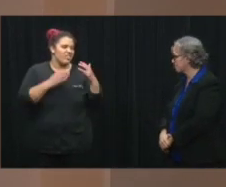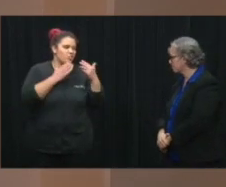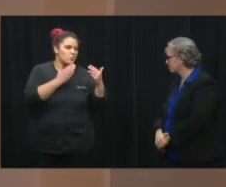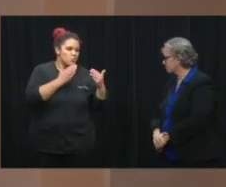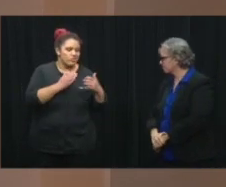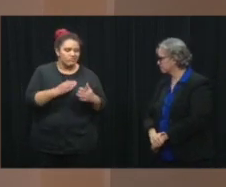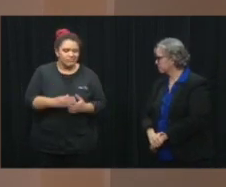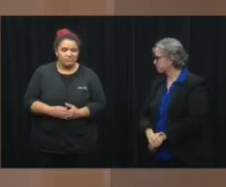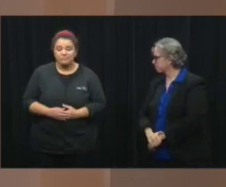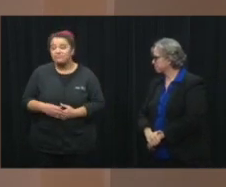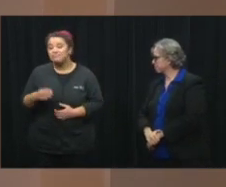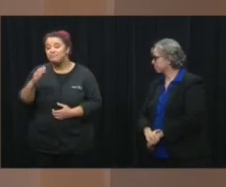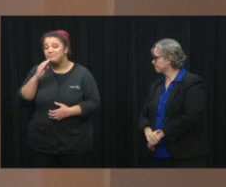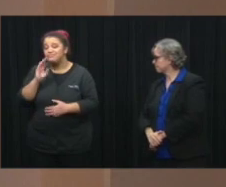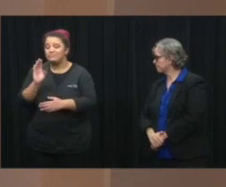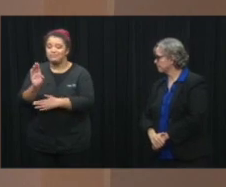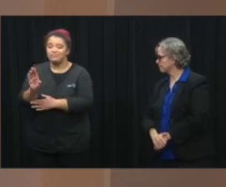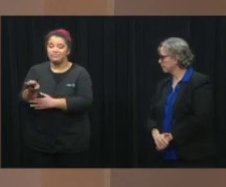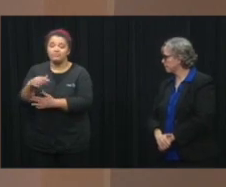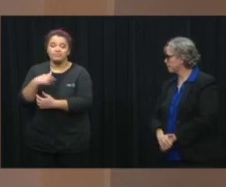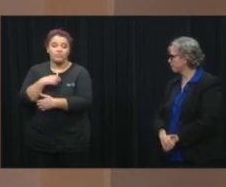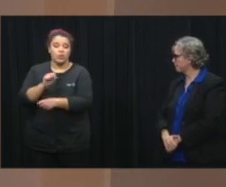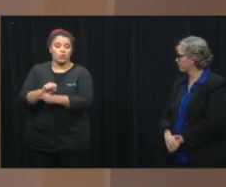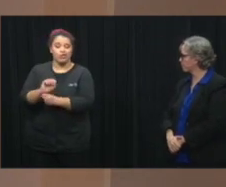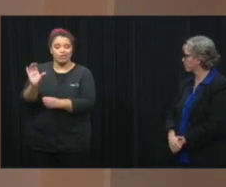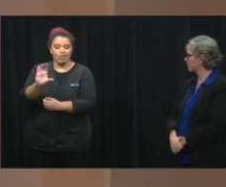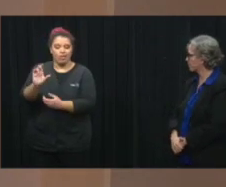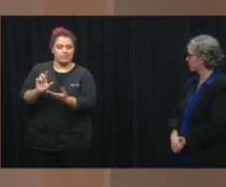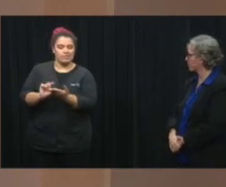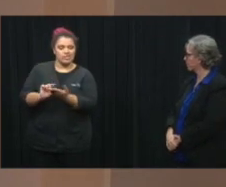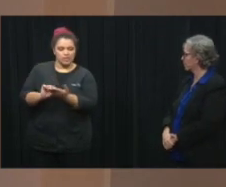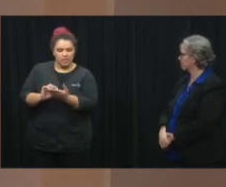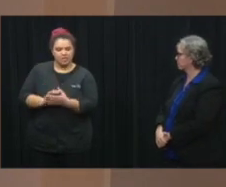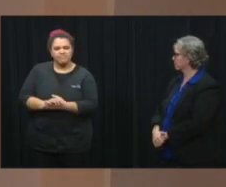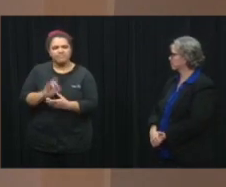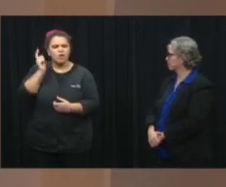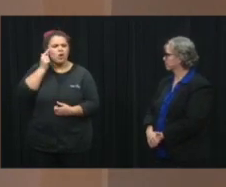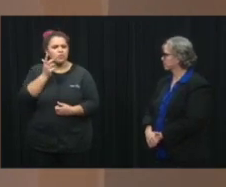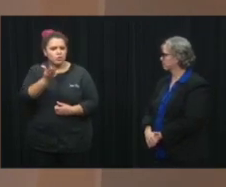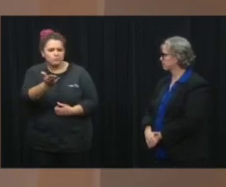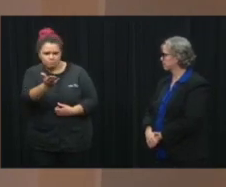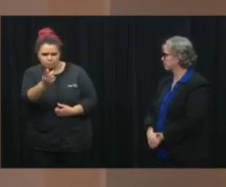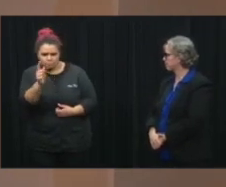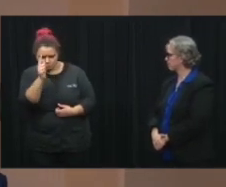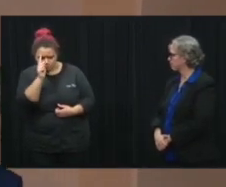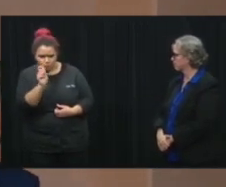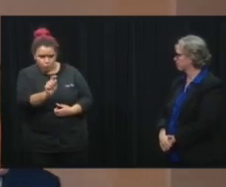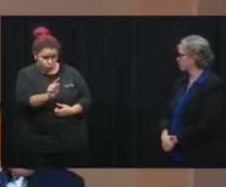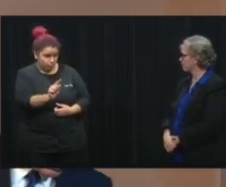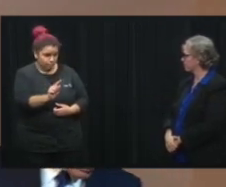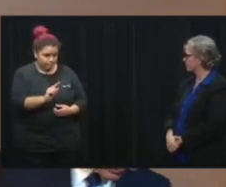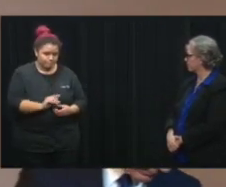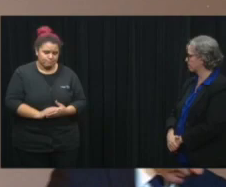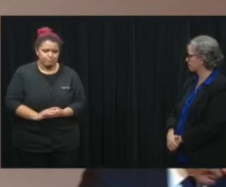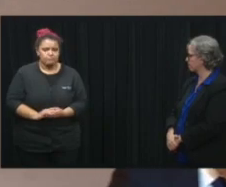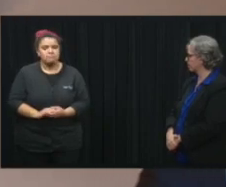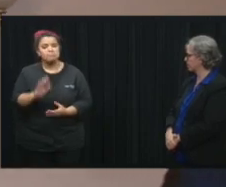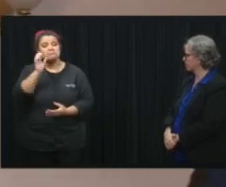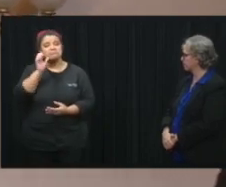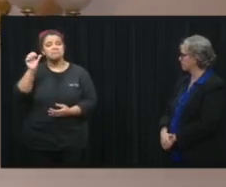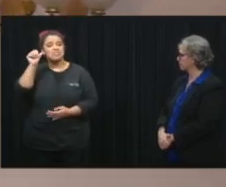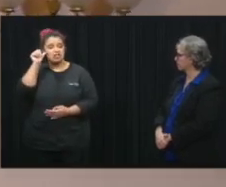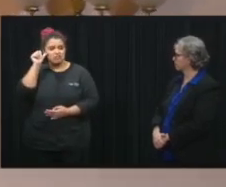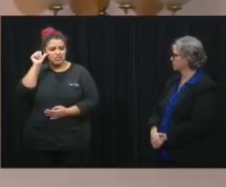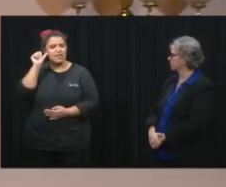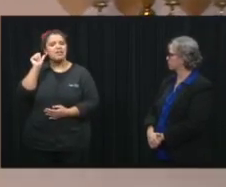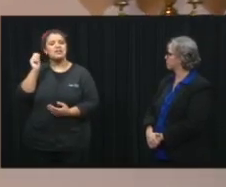Good afternoon, Randy Ludlow with the Columbus Dispatch. Governor, question for you. Yesterday,